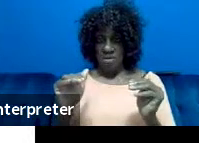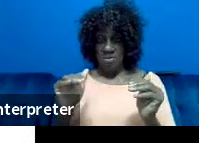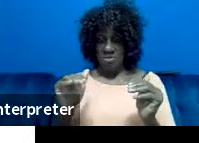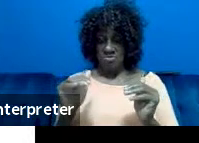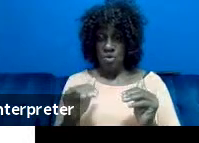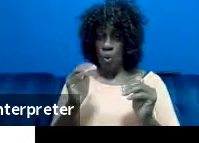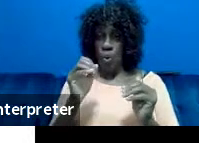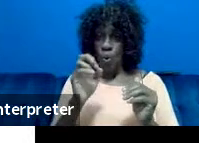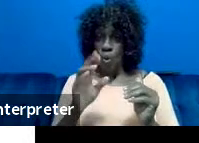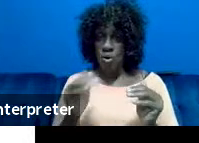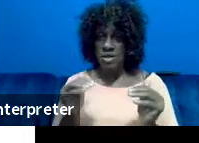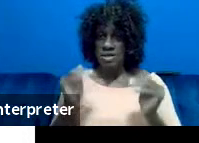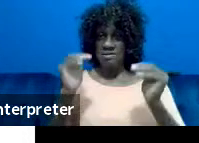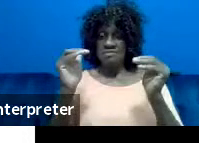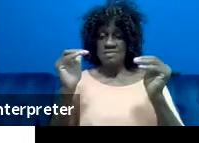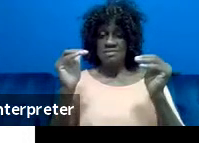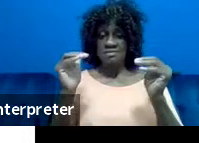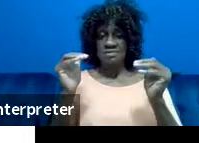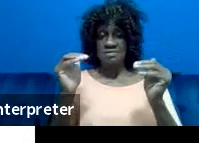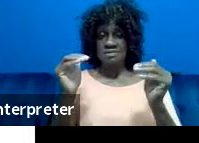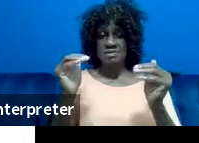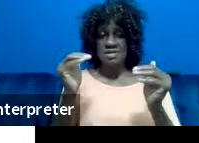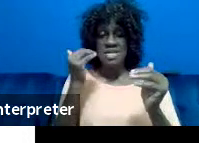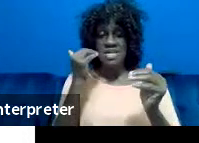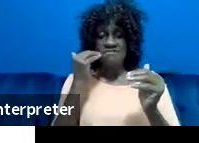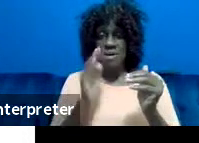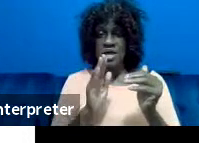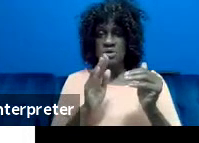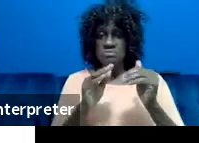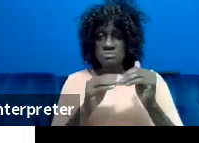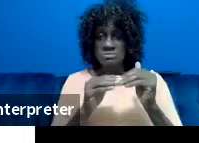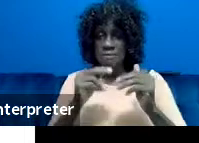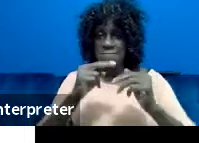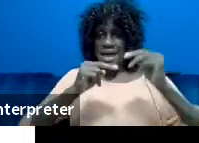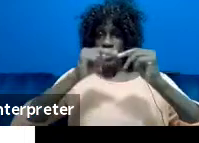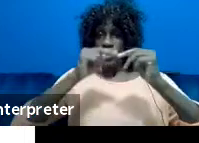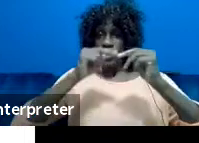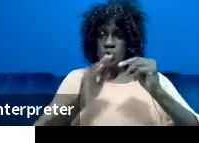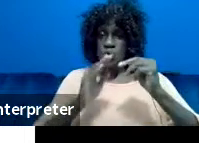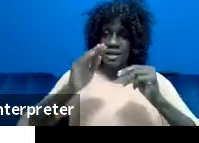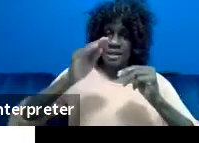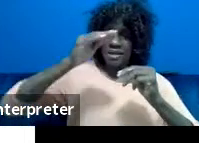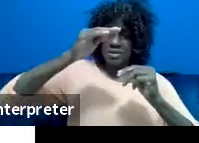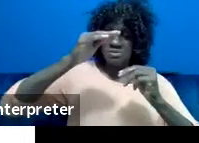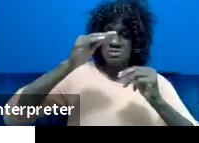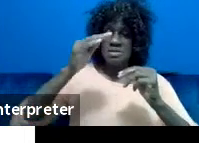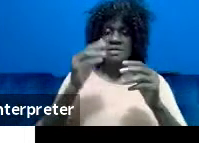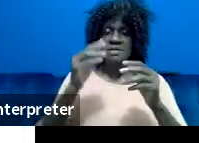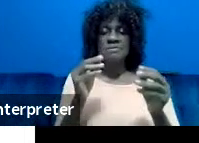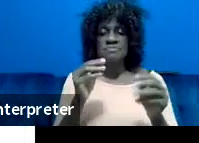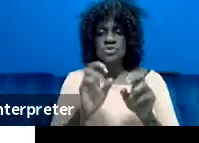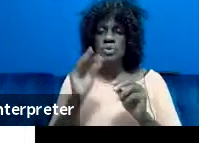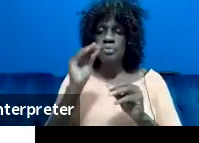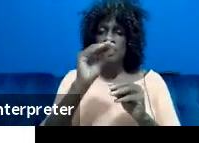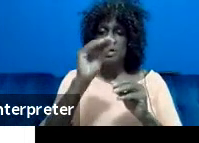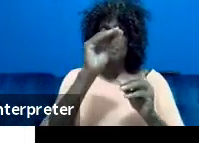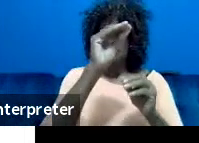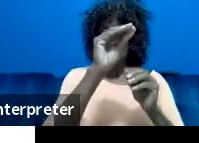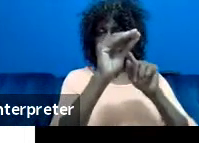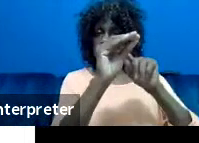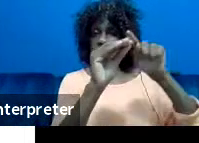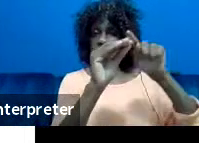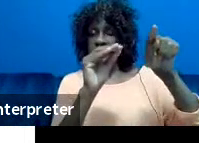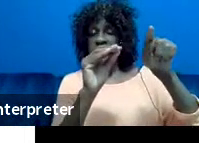they're elevated. If mounds or hills are being created to put several play components on that mound or